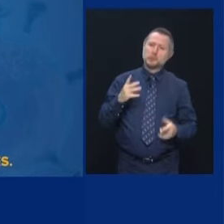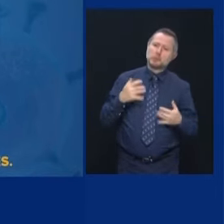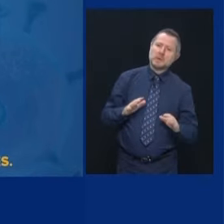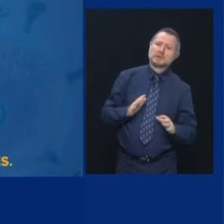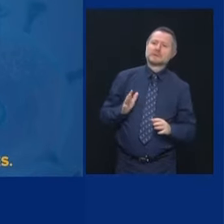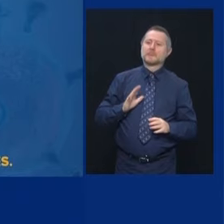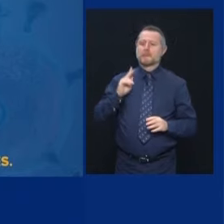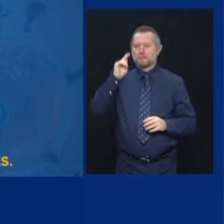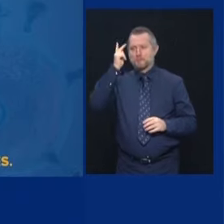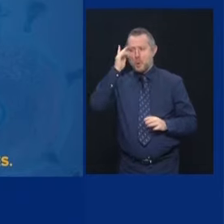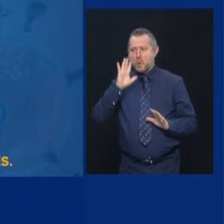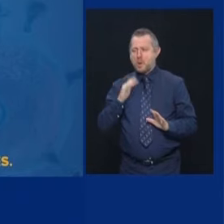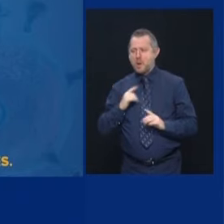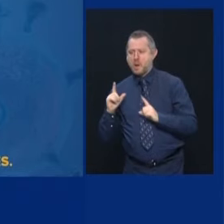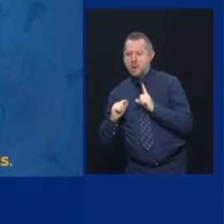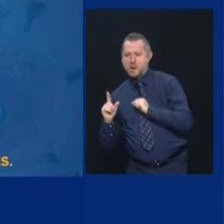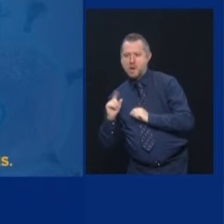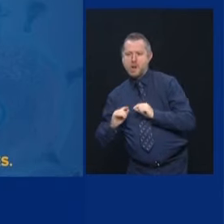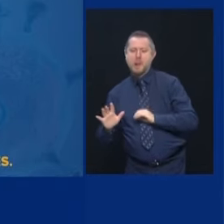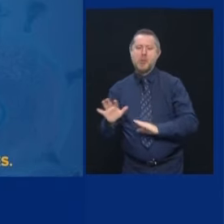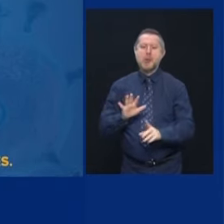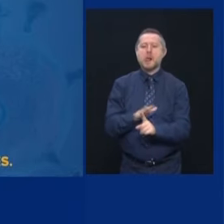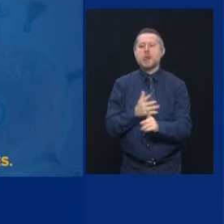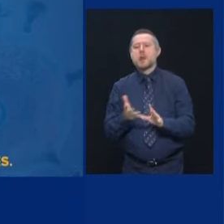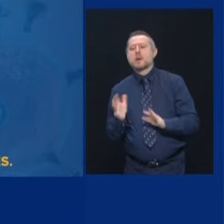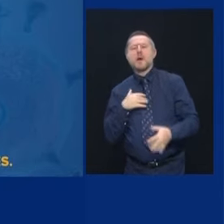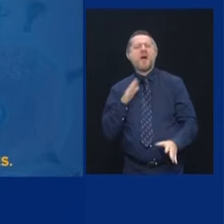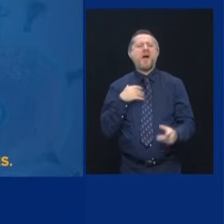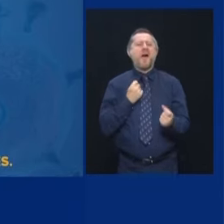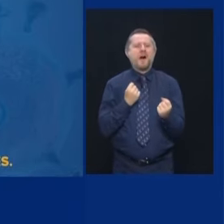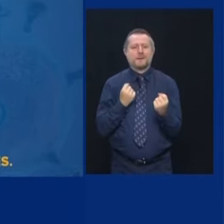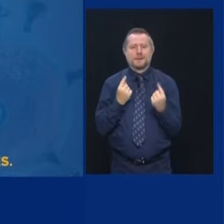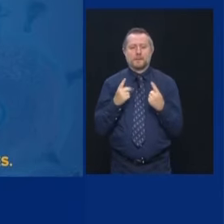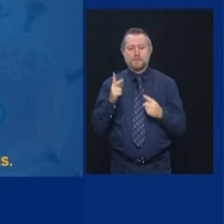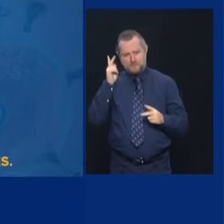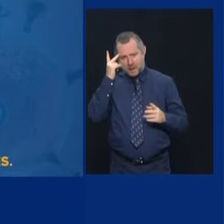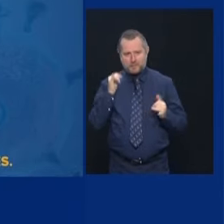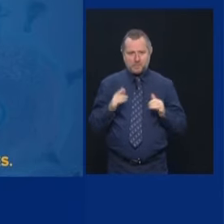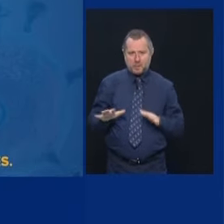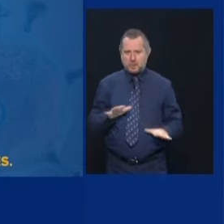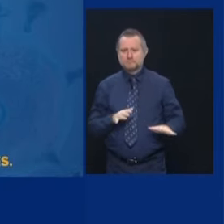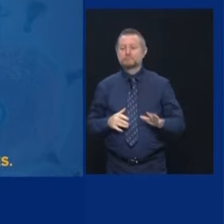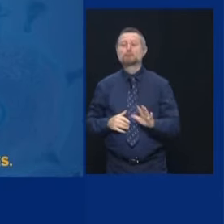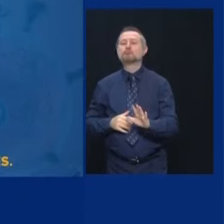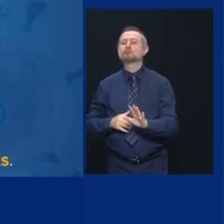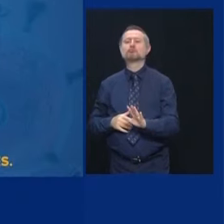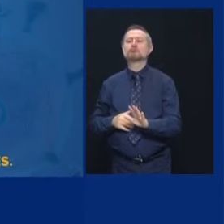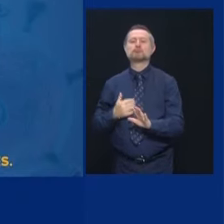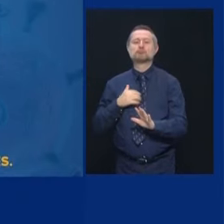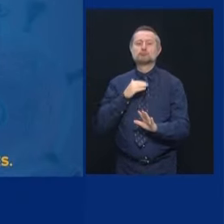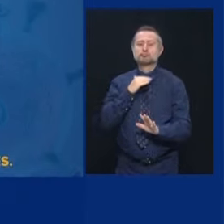I understand the sensitivity in the community now, but I also understand